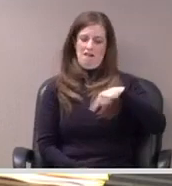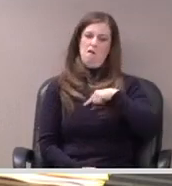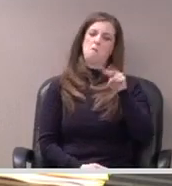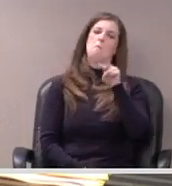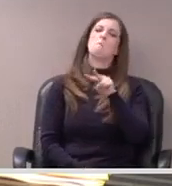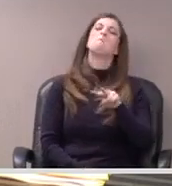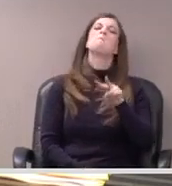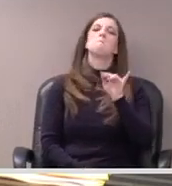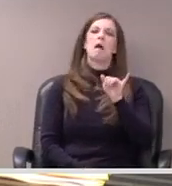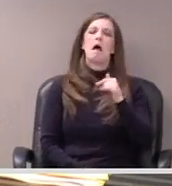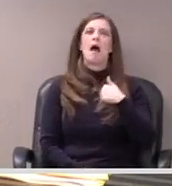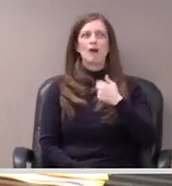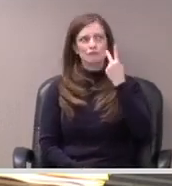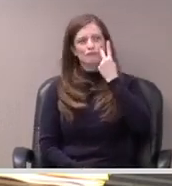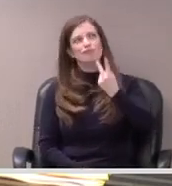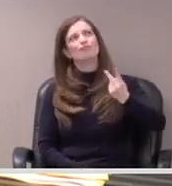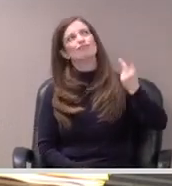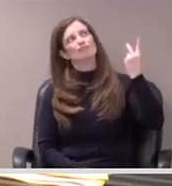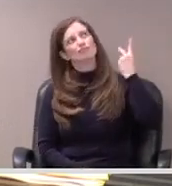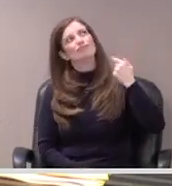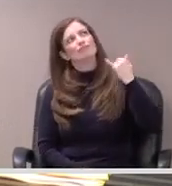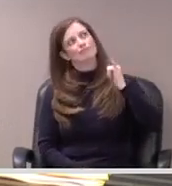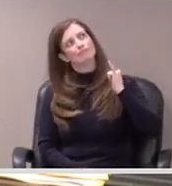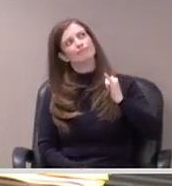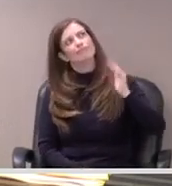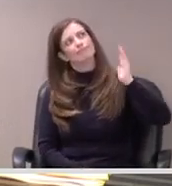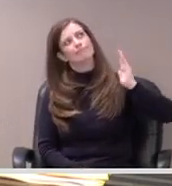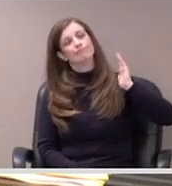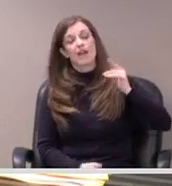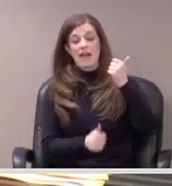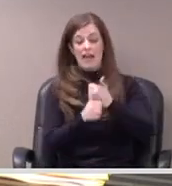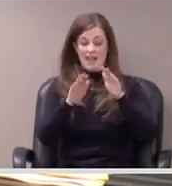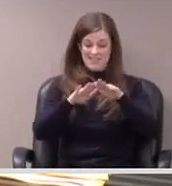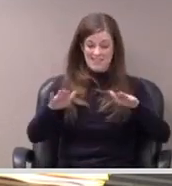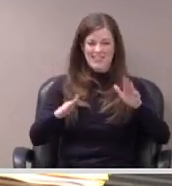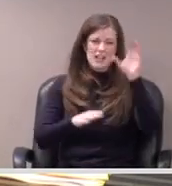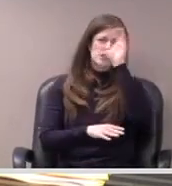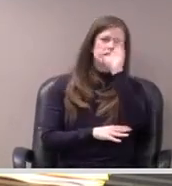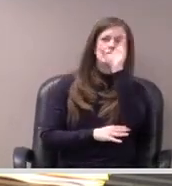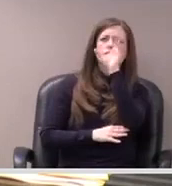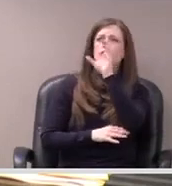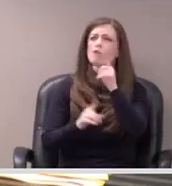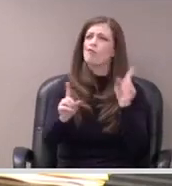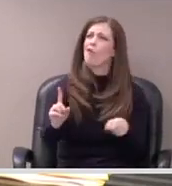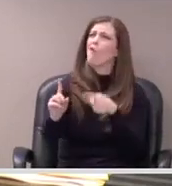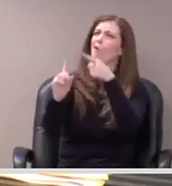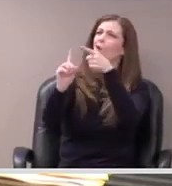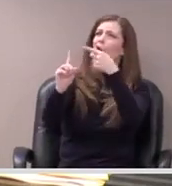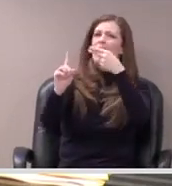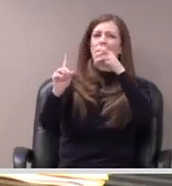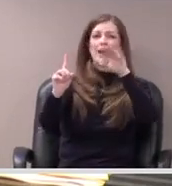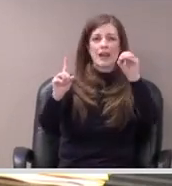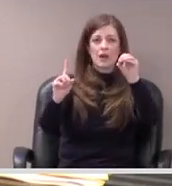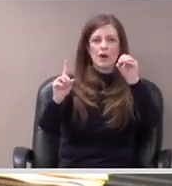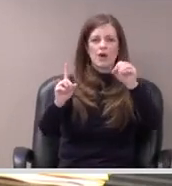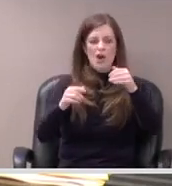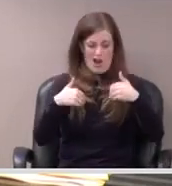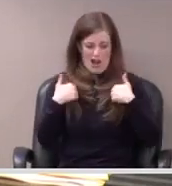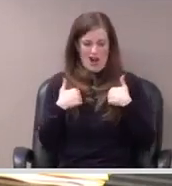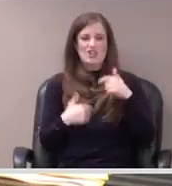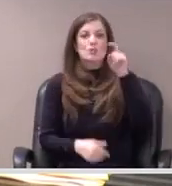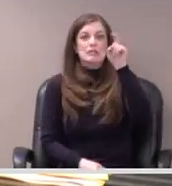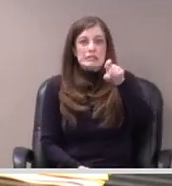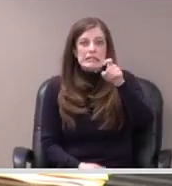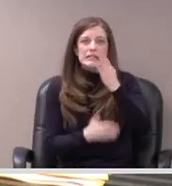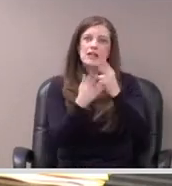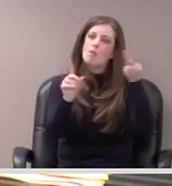of how we used to be. Every child is searching for a hero. Our youth need someone to look up